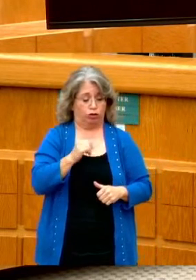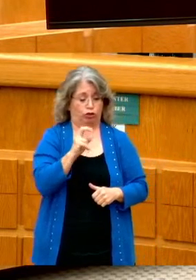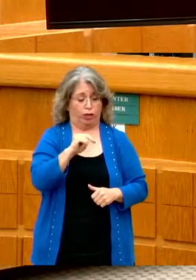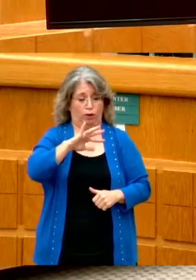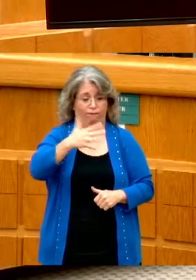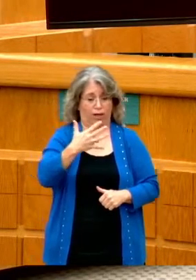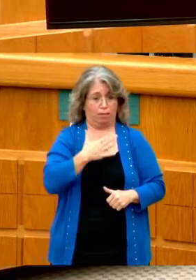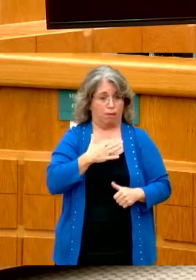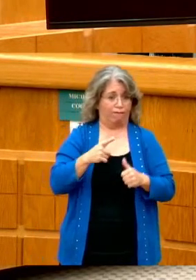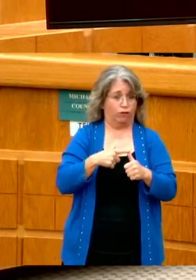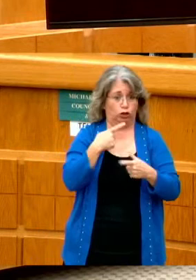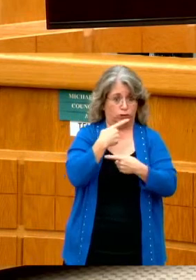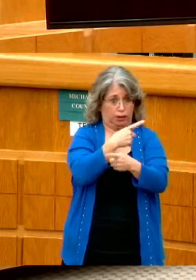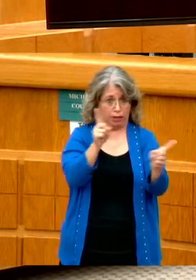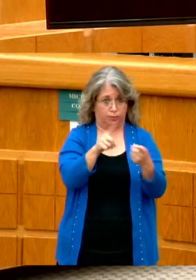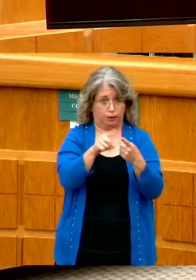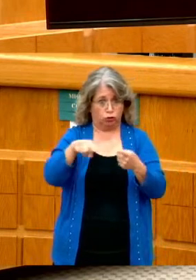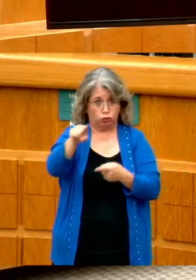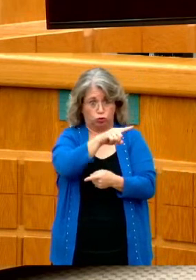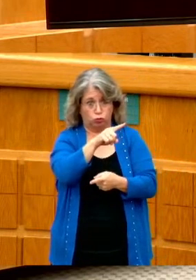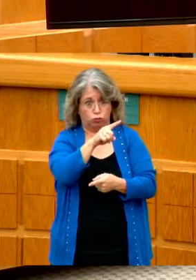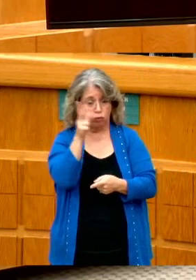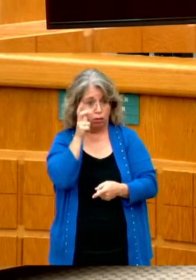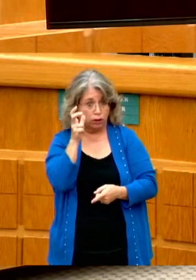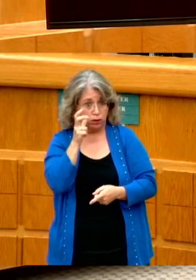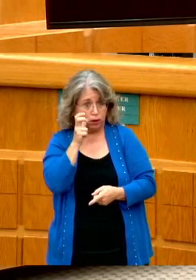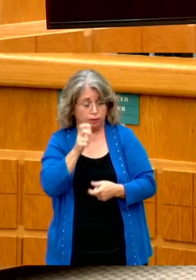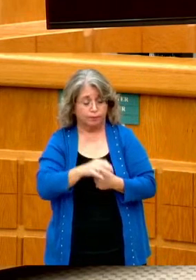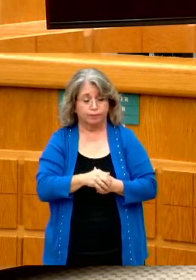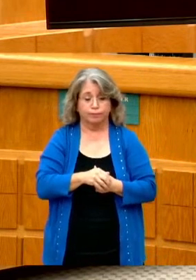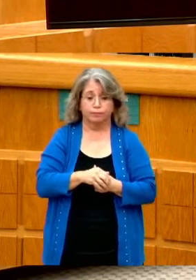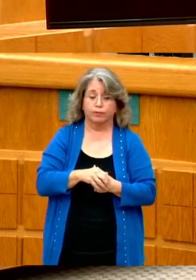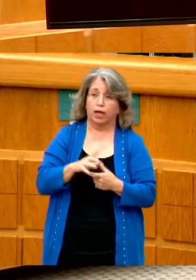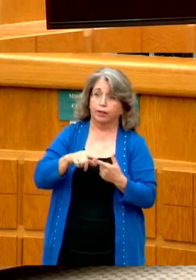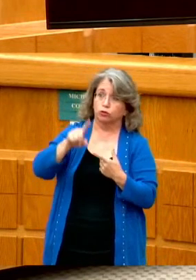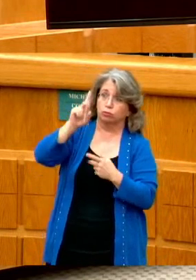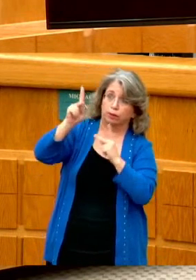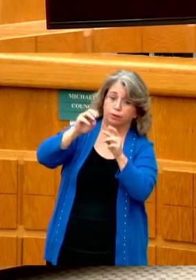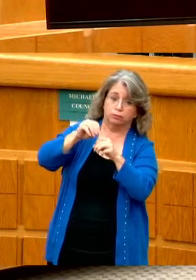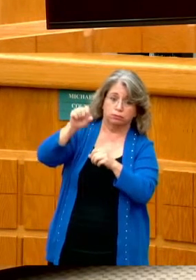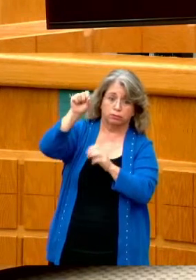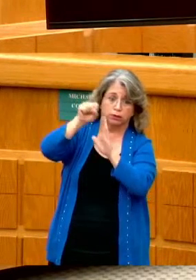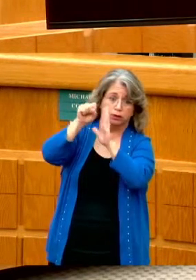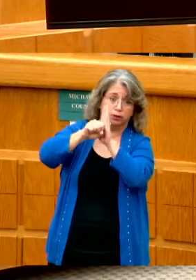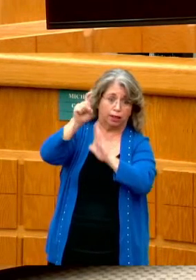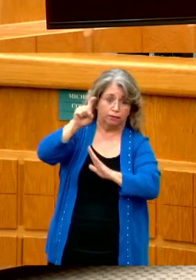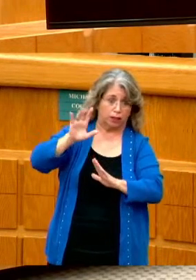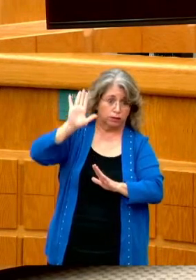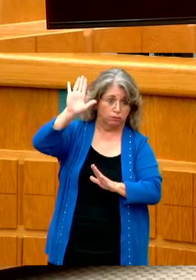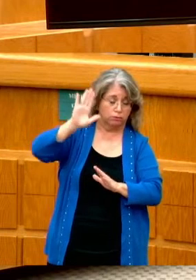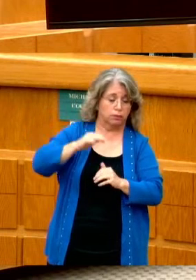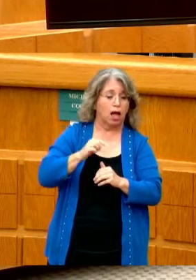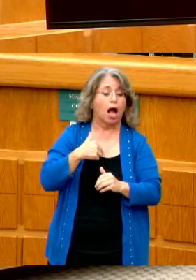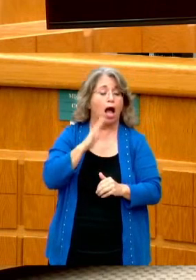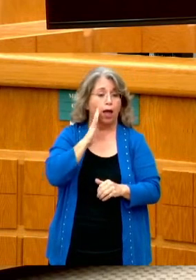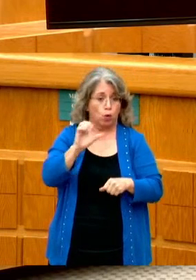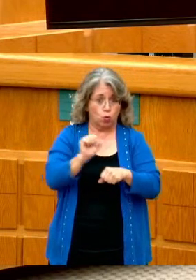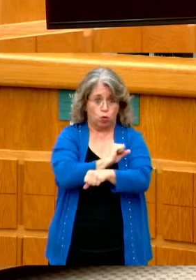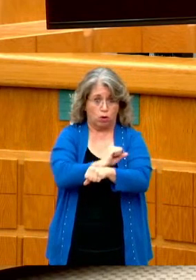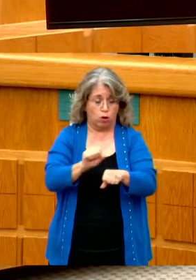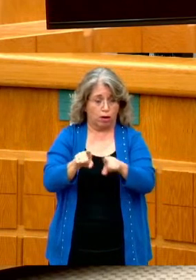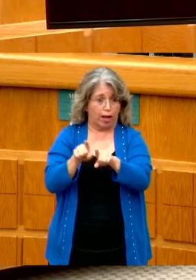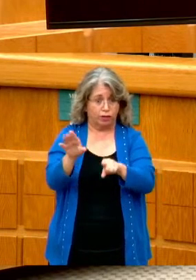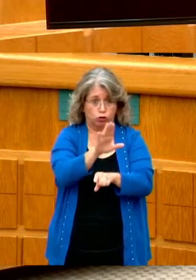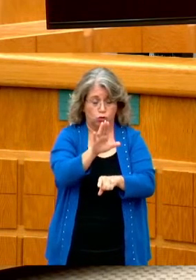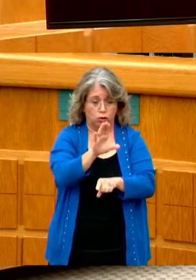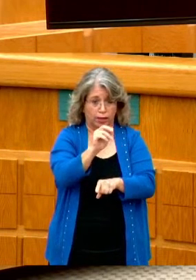To you, listening, to our constituents, the state of Texas, I will work as your county judge to get us the vaccines as fast as we